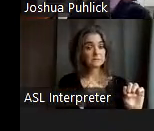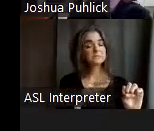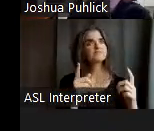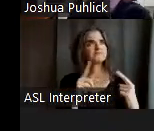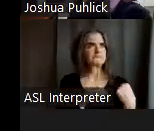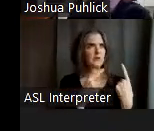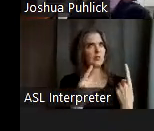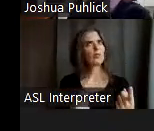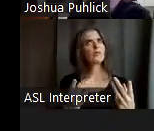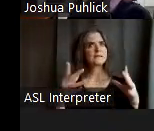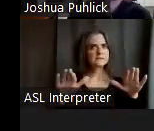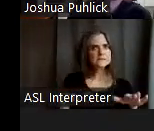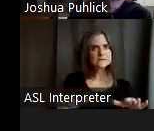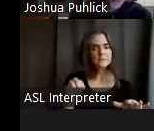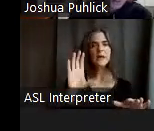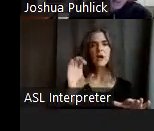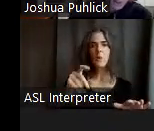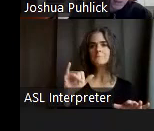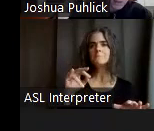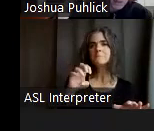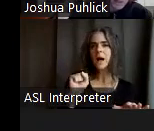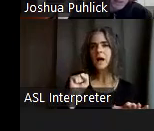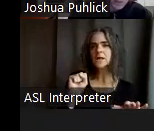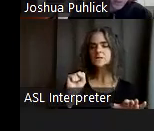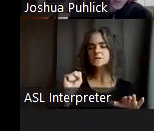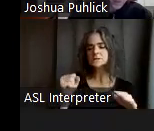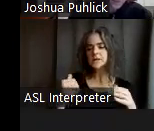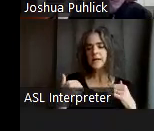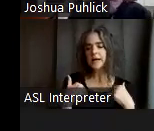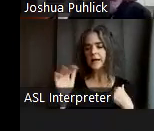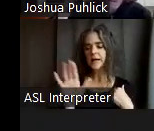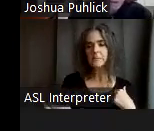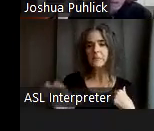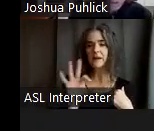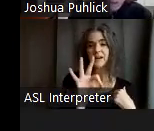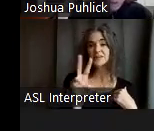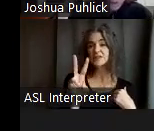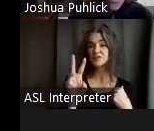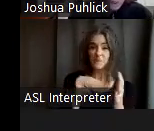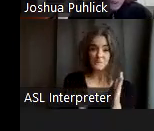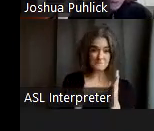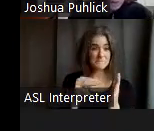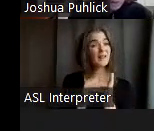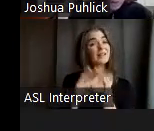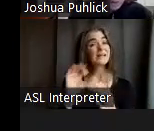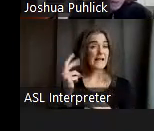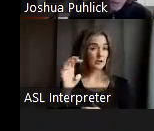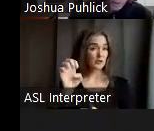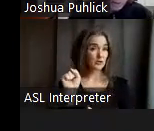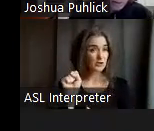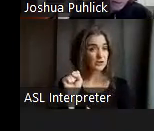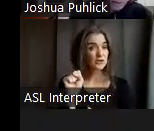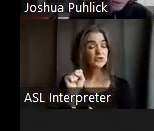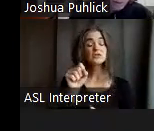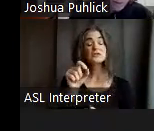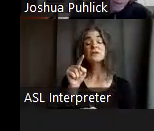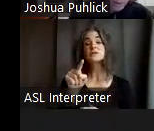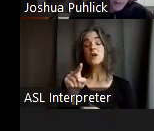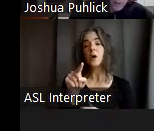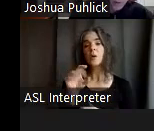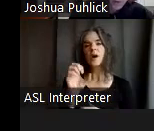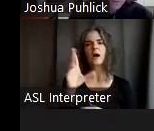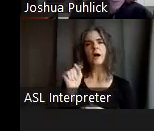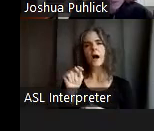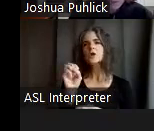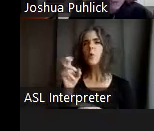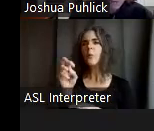pine ecosystems occupied about 92 million acres. And cutover areas of longleaf